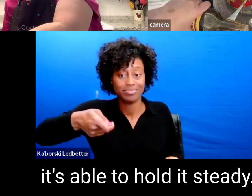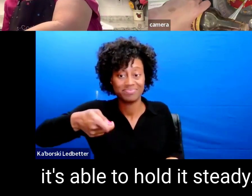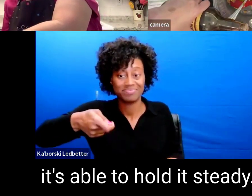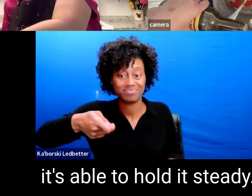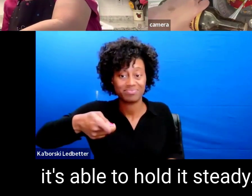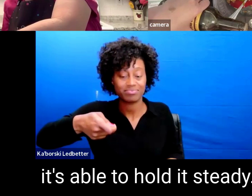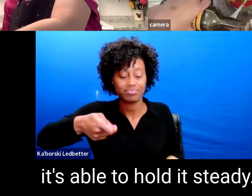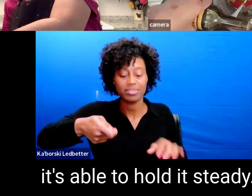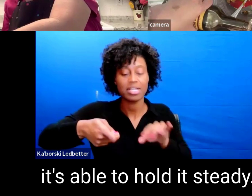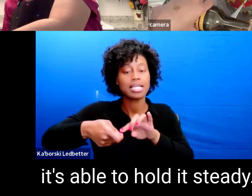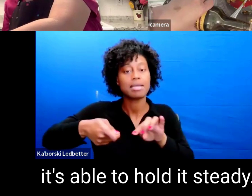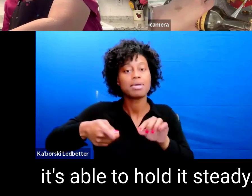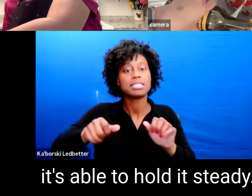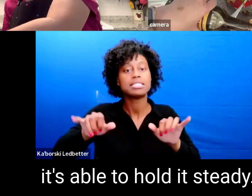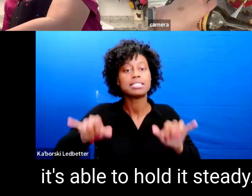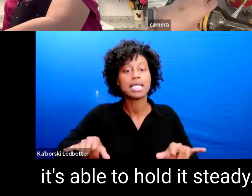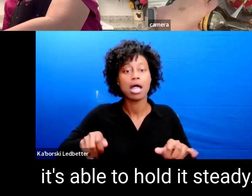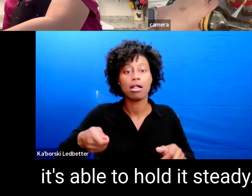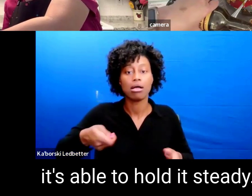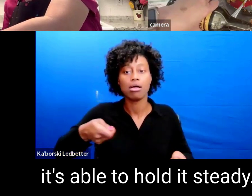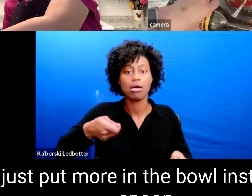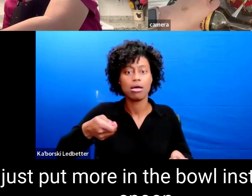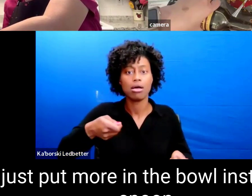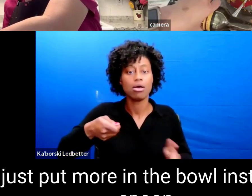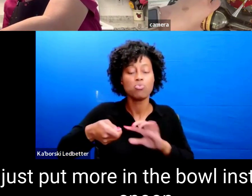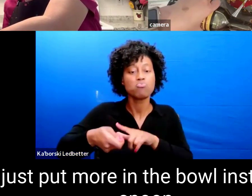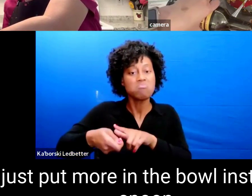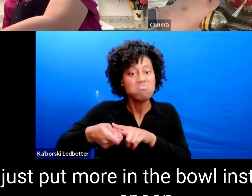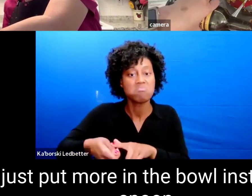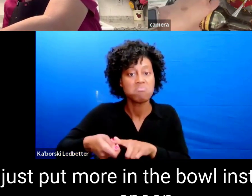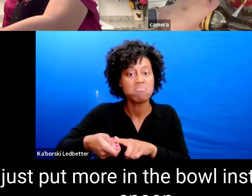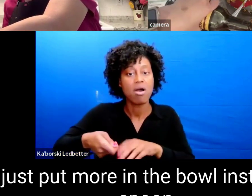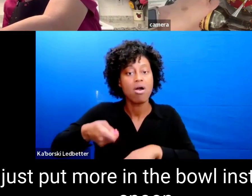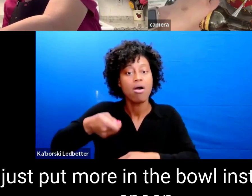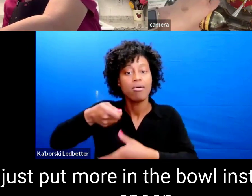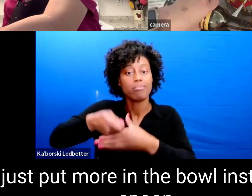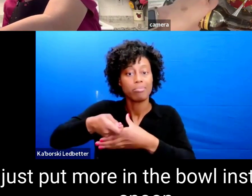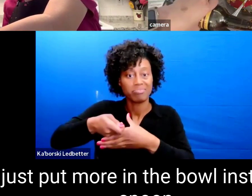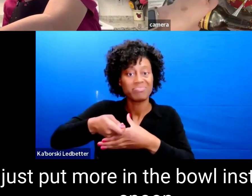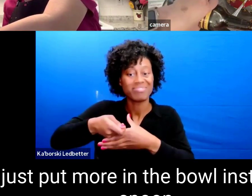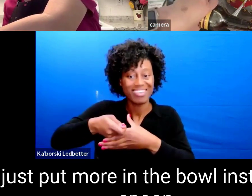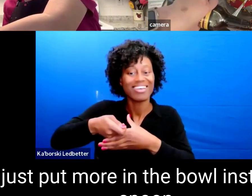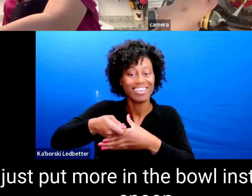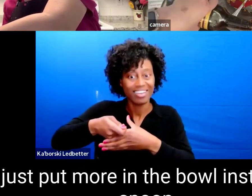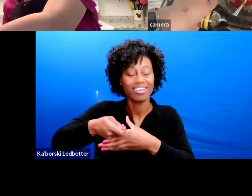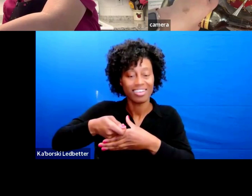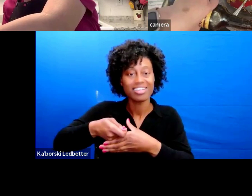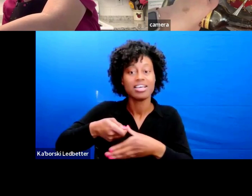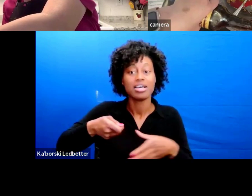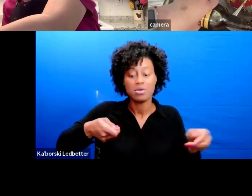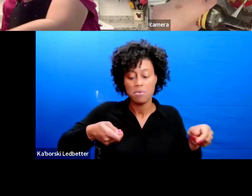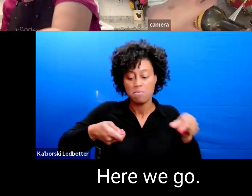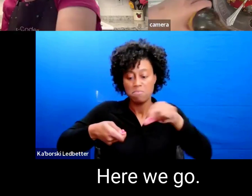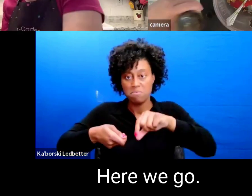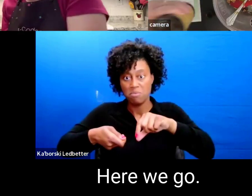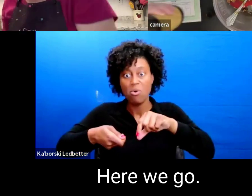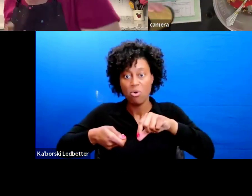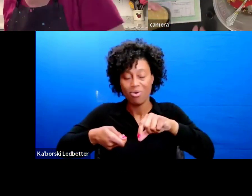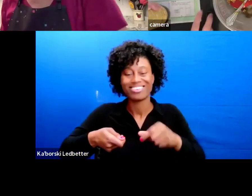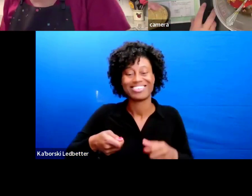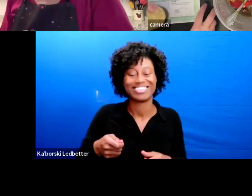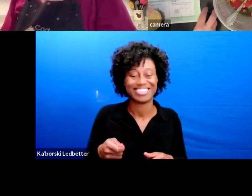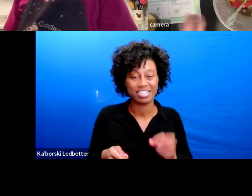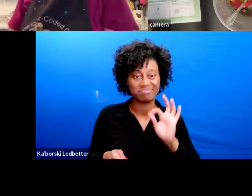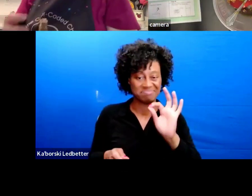it steady. Of course, I think I just put more in the bowl instead of in the spoon. There we go.